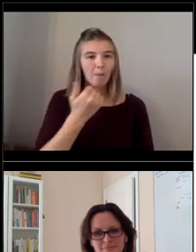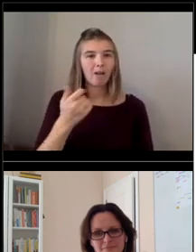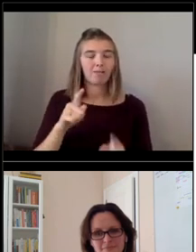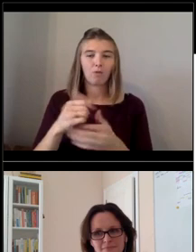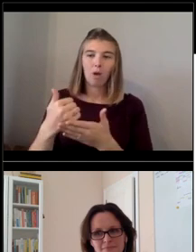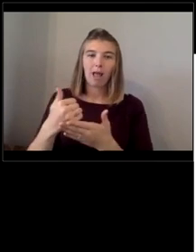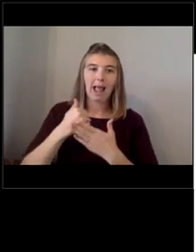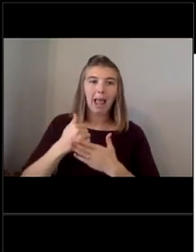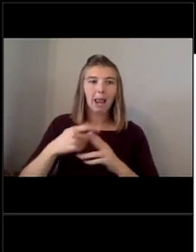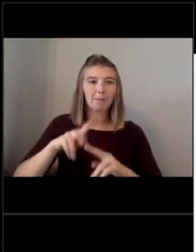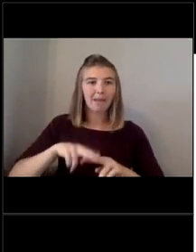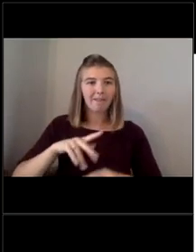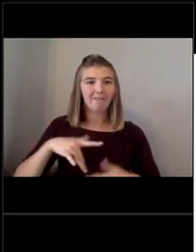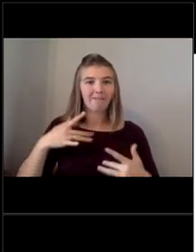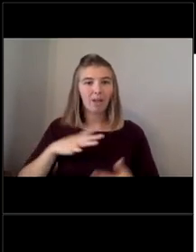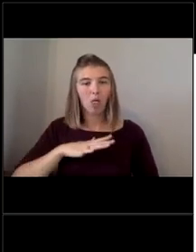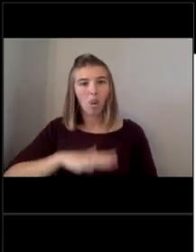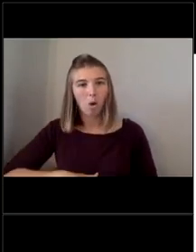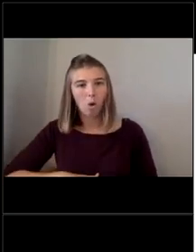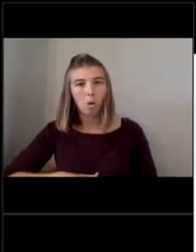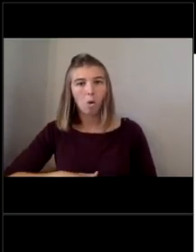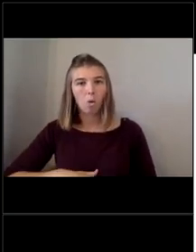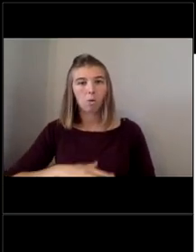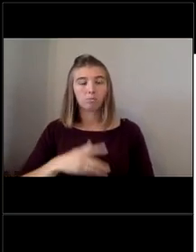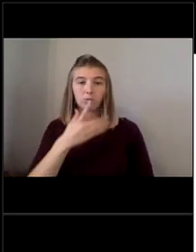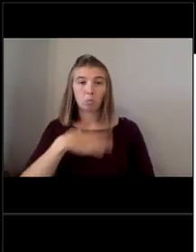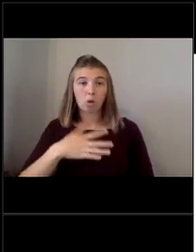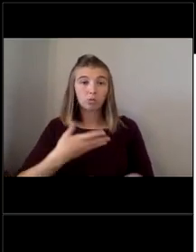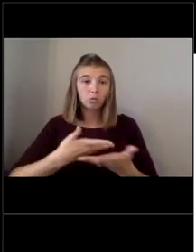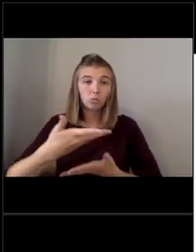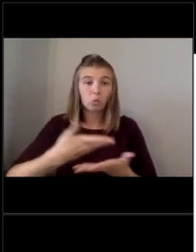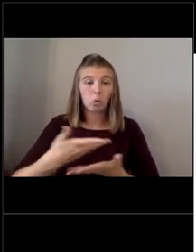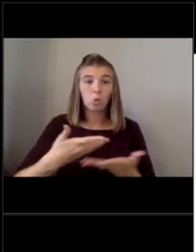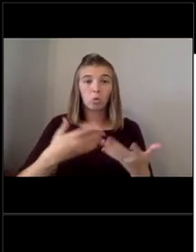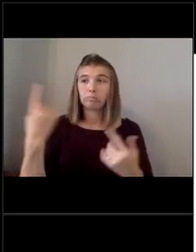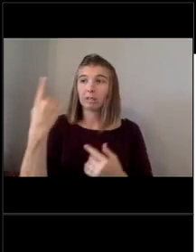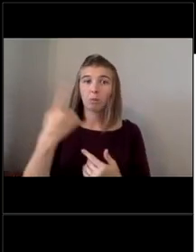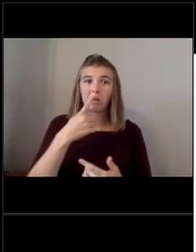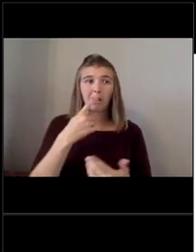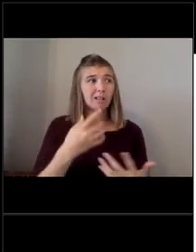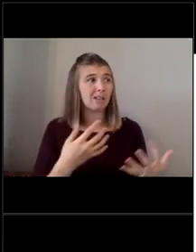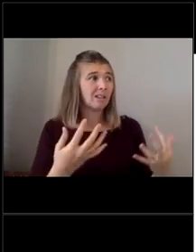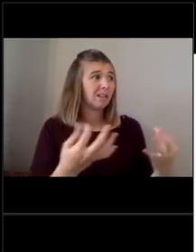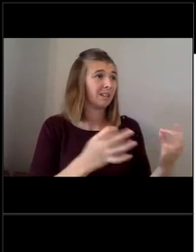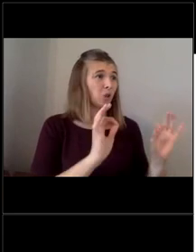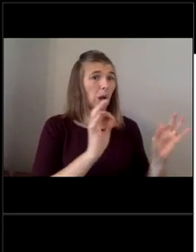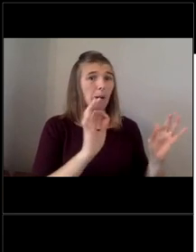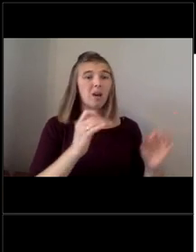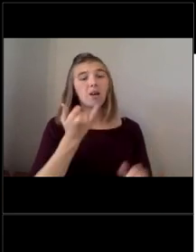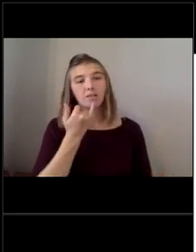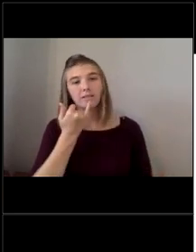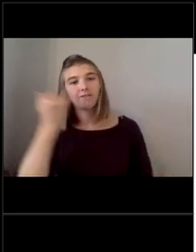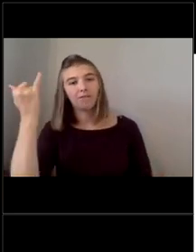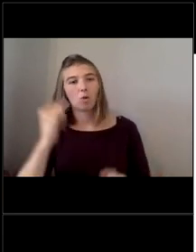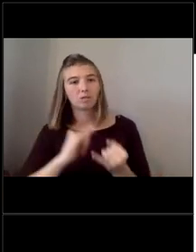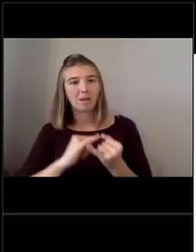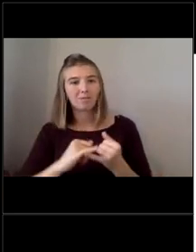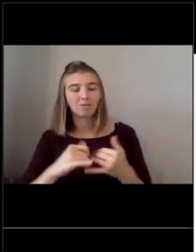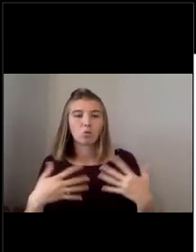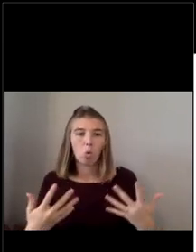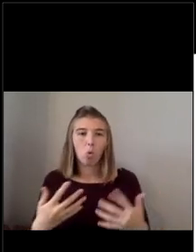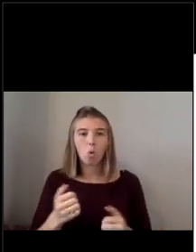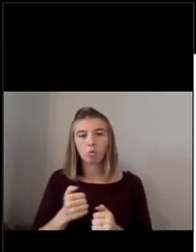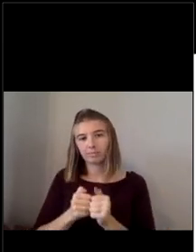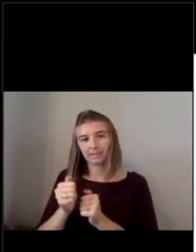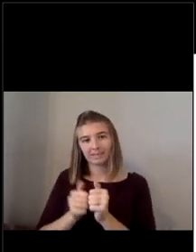there. If you feel that you need somebody to talk to and you don't have anyone else to turn to, then the Samaritans is the right place. Shout provide a very